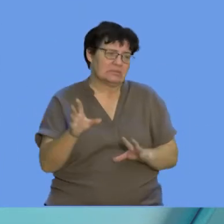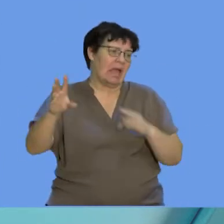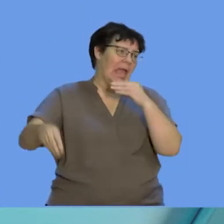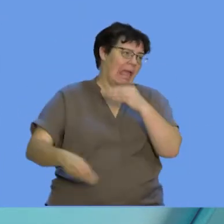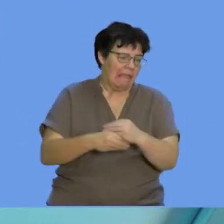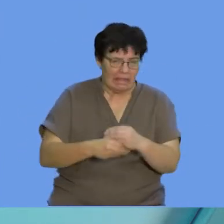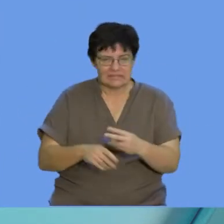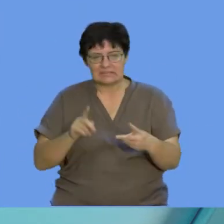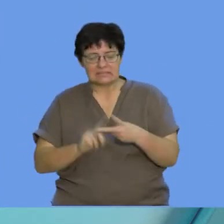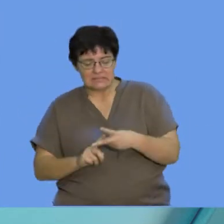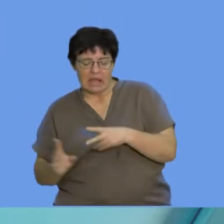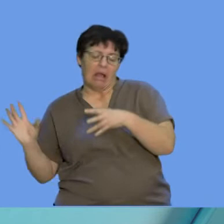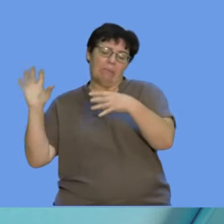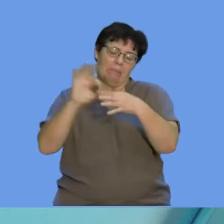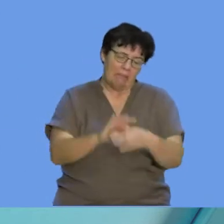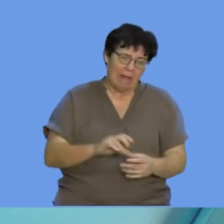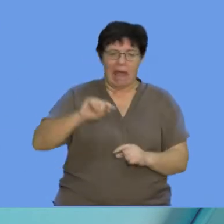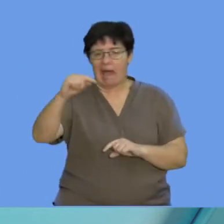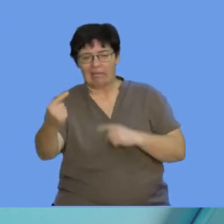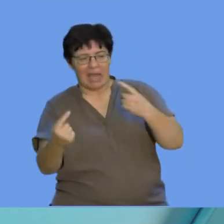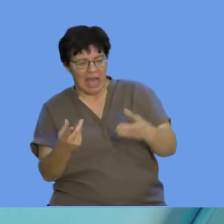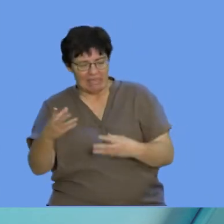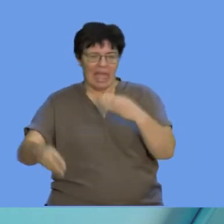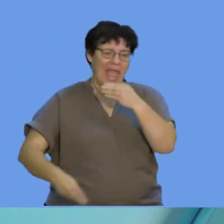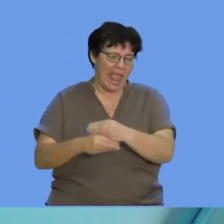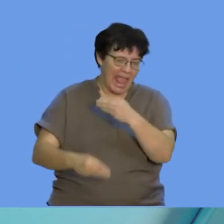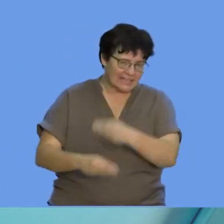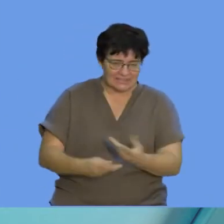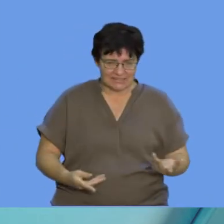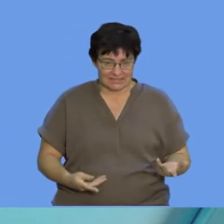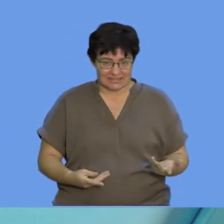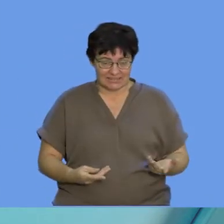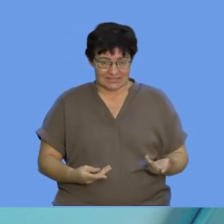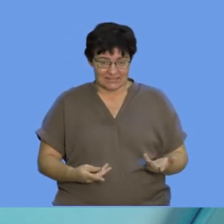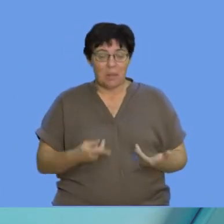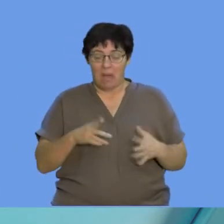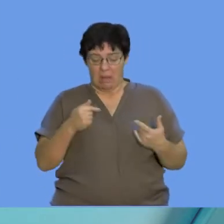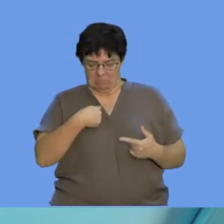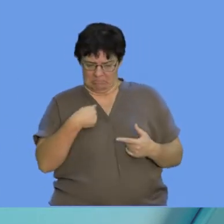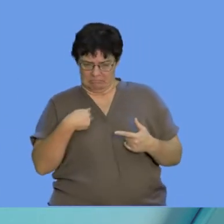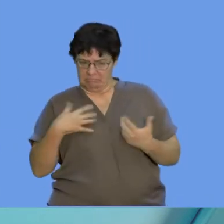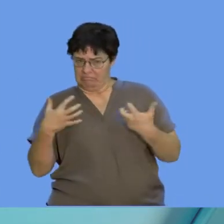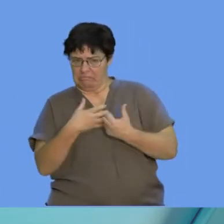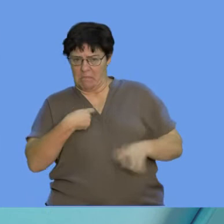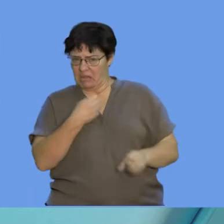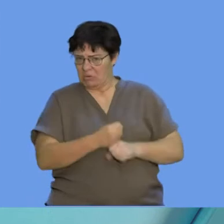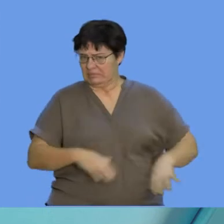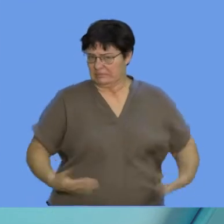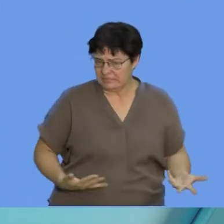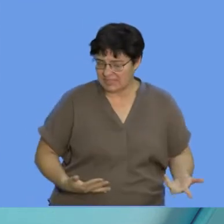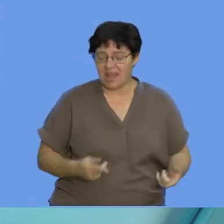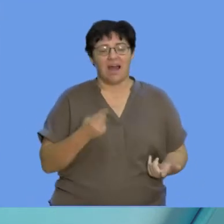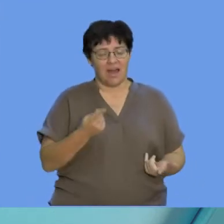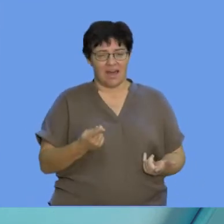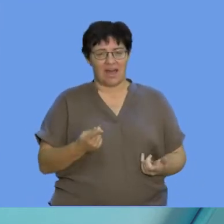need to then incorporate some other theorems that might not be at that grade that you're doing the math. So it's more of